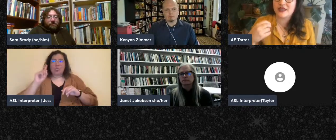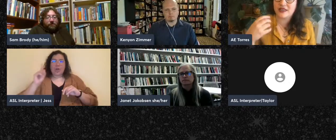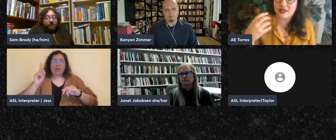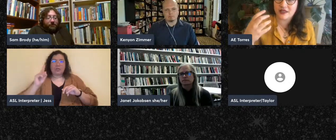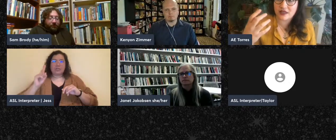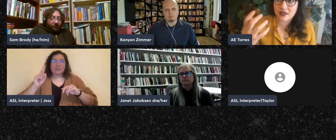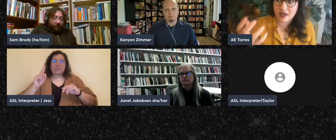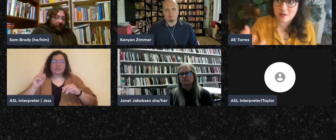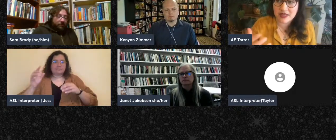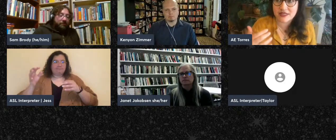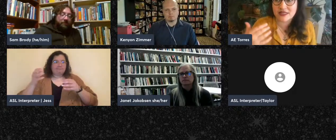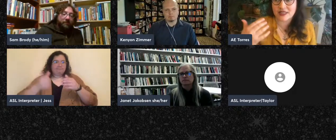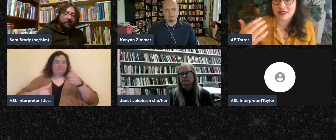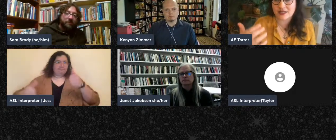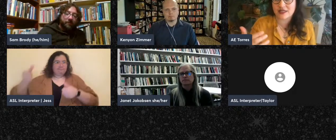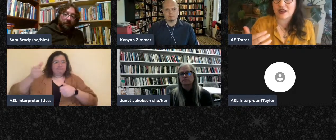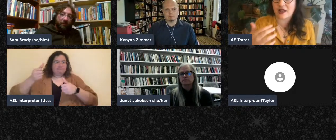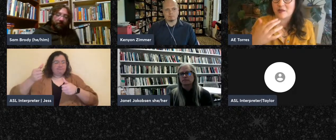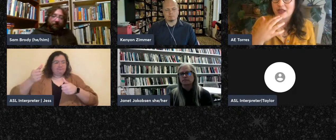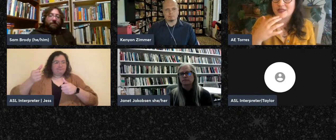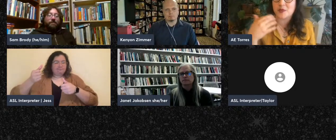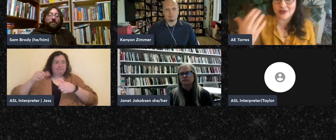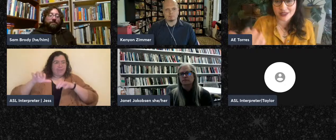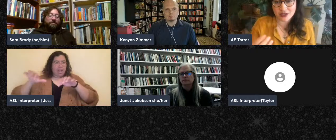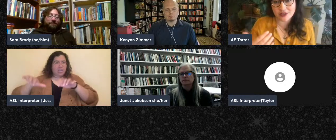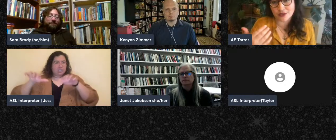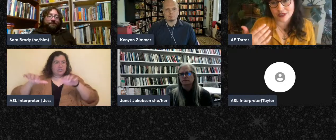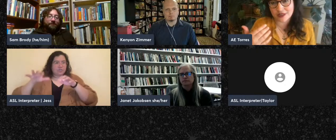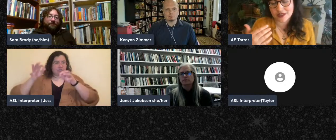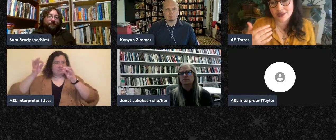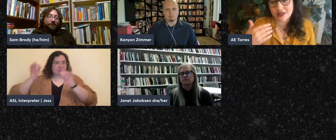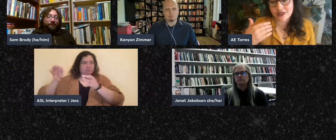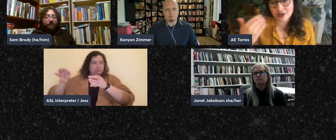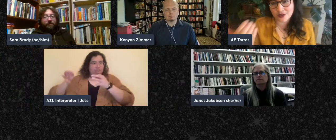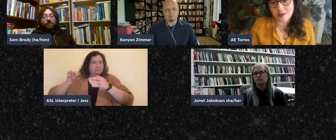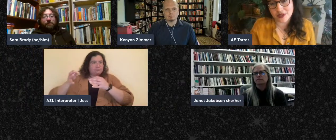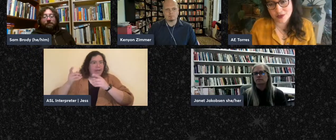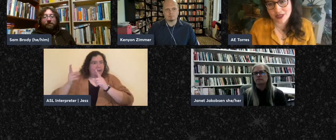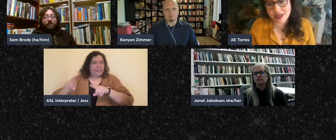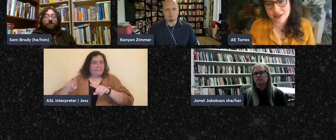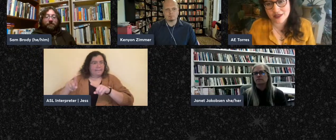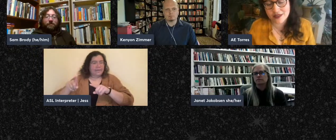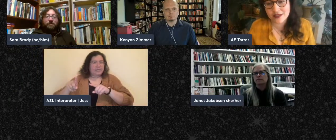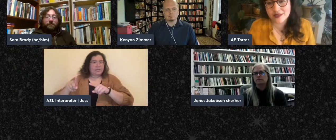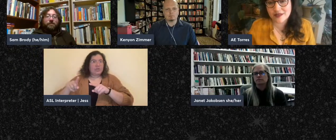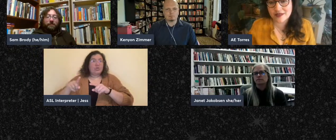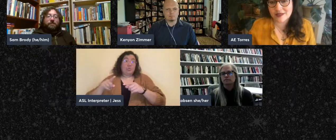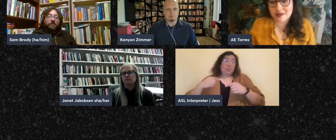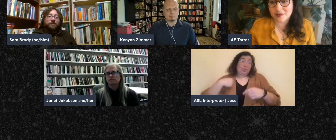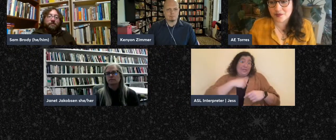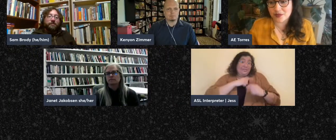amidst this aspiration towards total mutual aid?